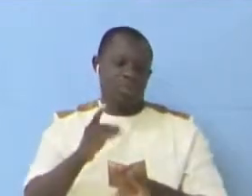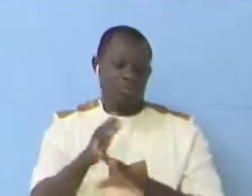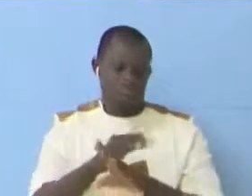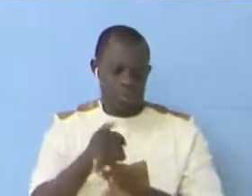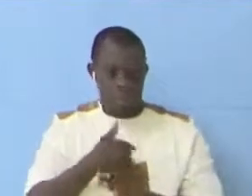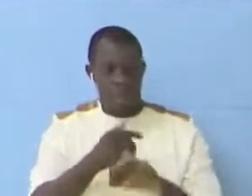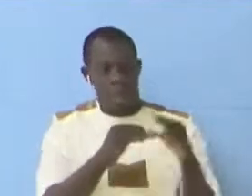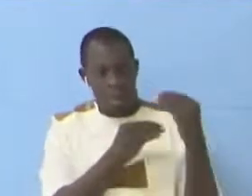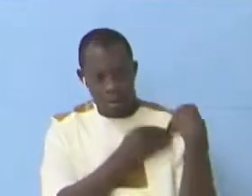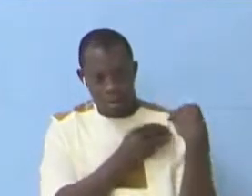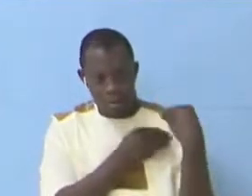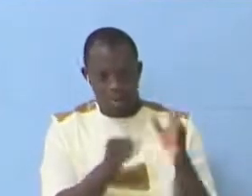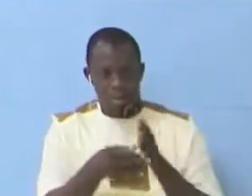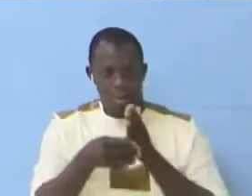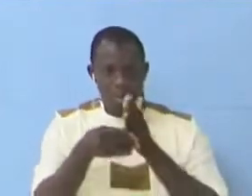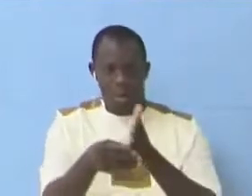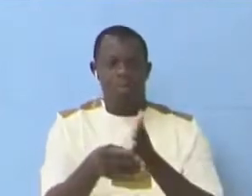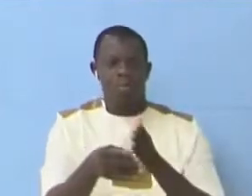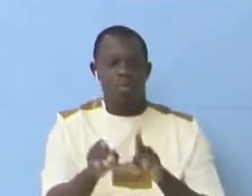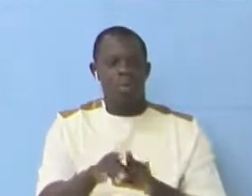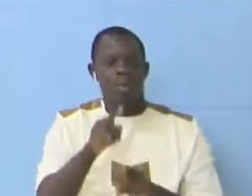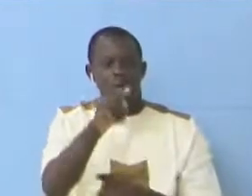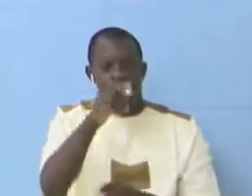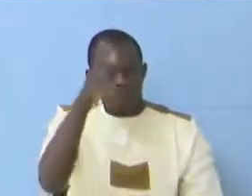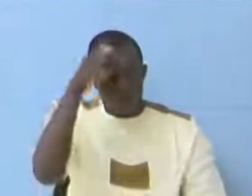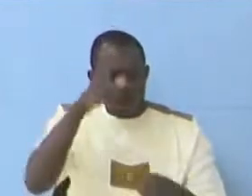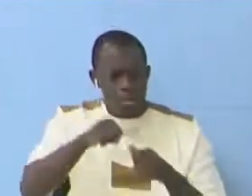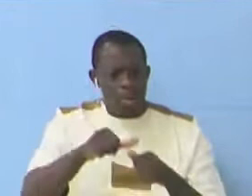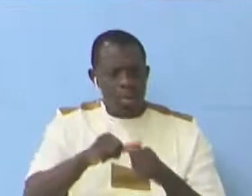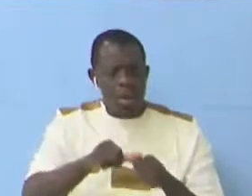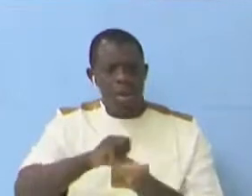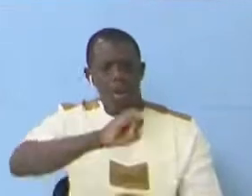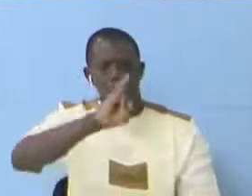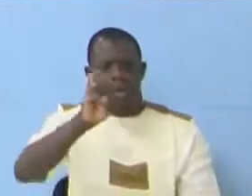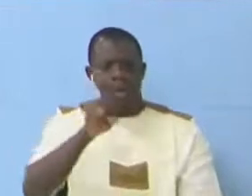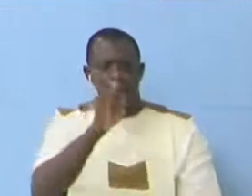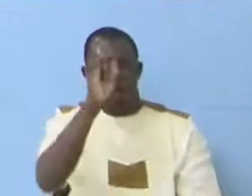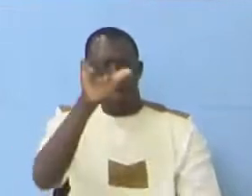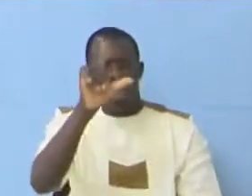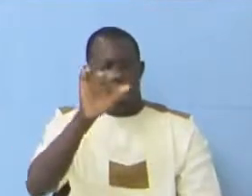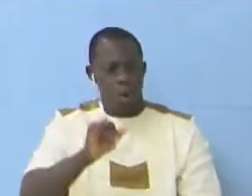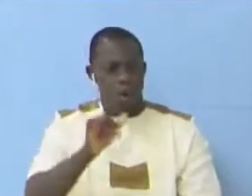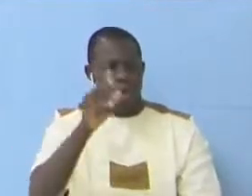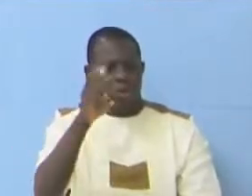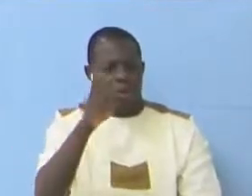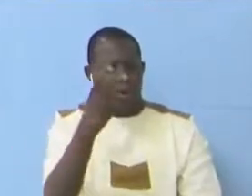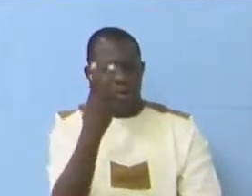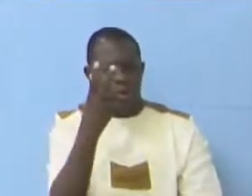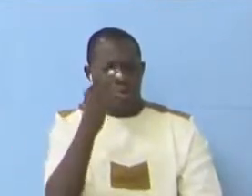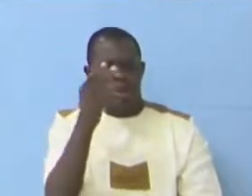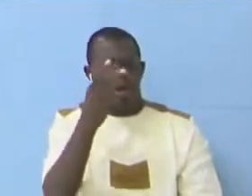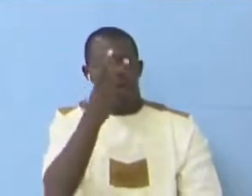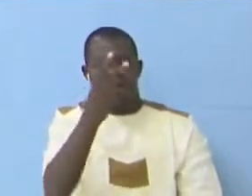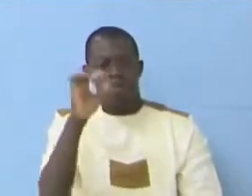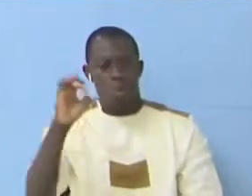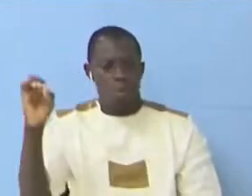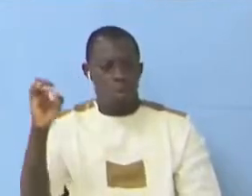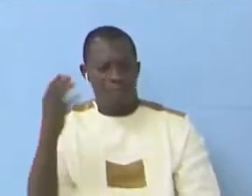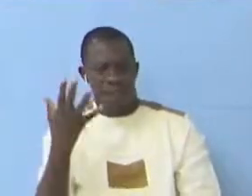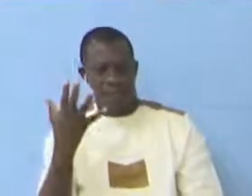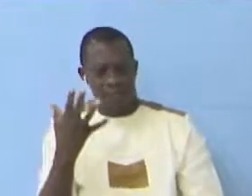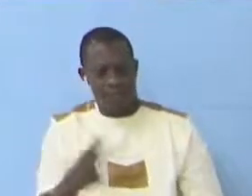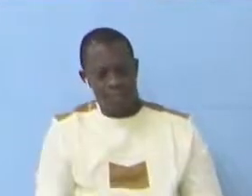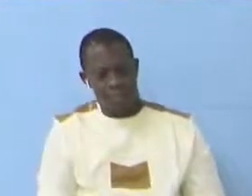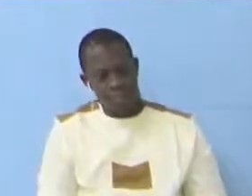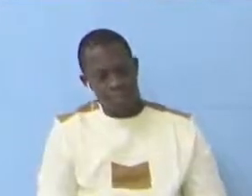And do you recall July 22nd, 2005? fàttaleku nga ñaar fukki fan ak ñaar weeri July